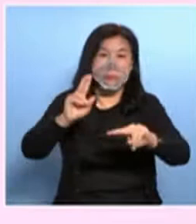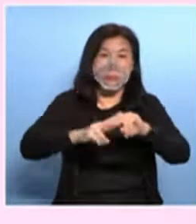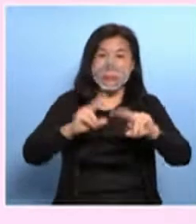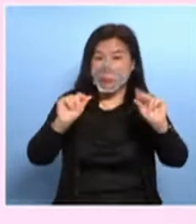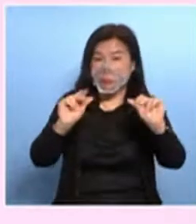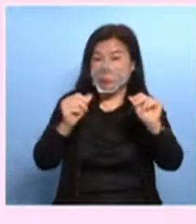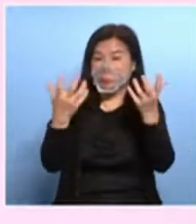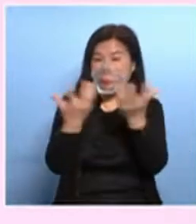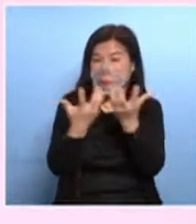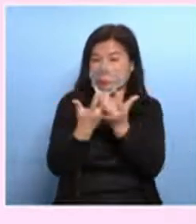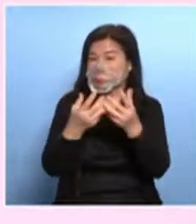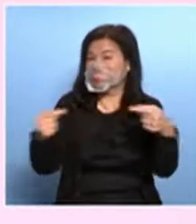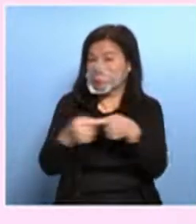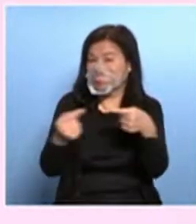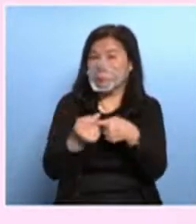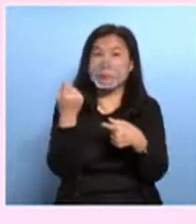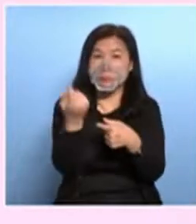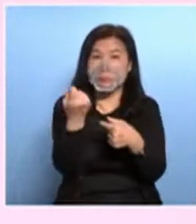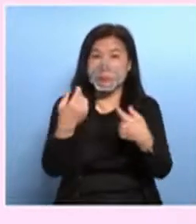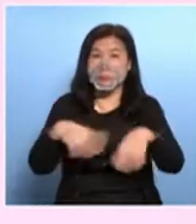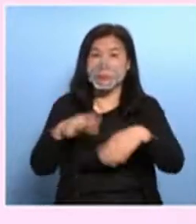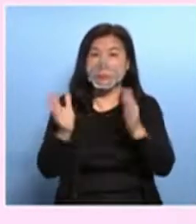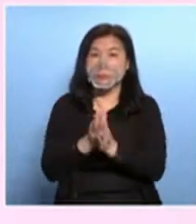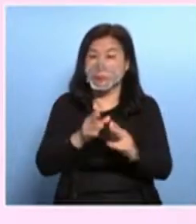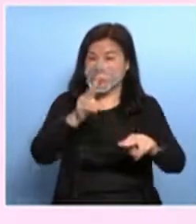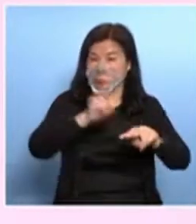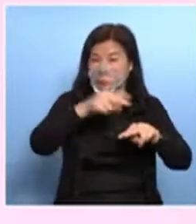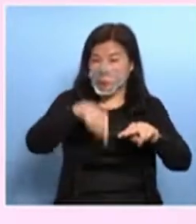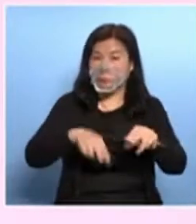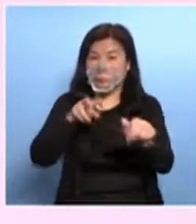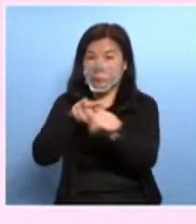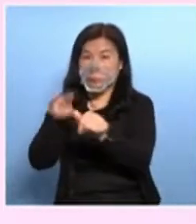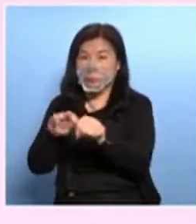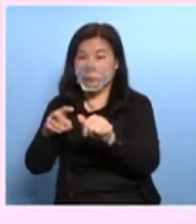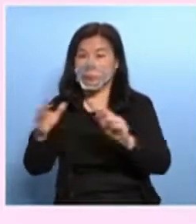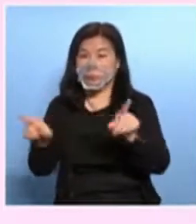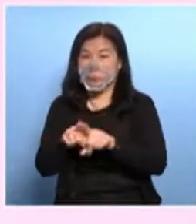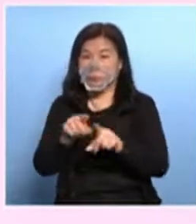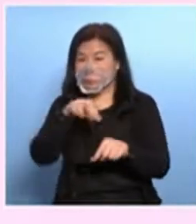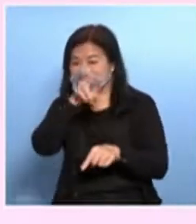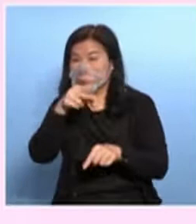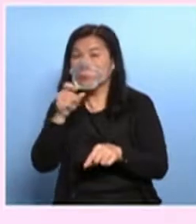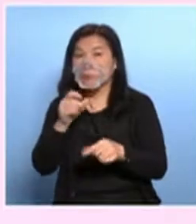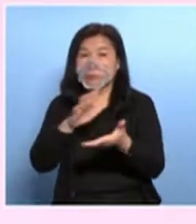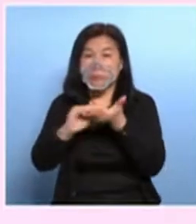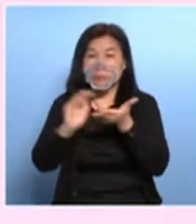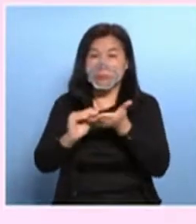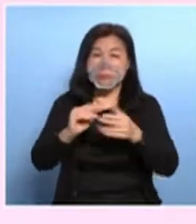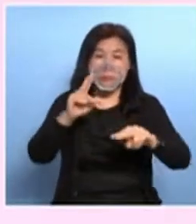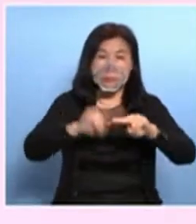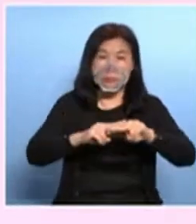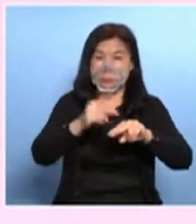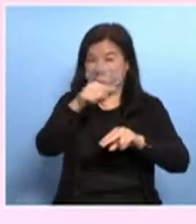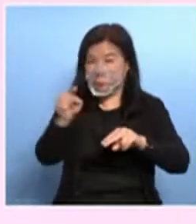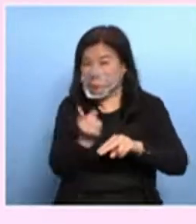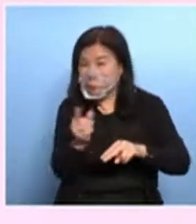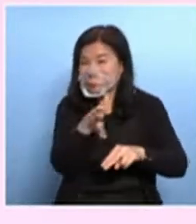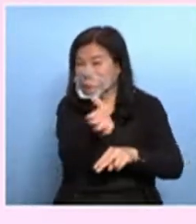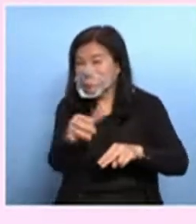their transactions, so as to increase the liquidity of RMB-denominated stocks. We are also working with the regulatory authorities in the mainland